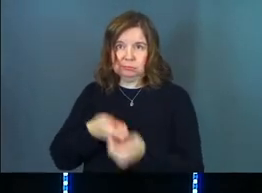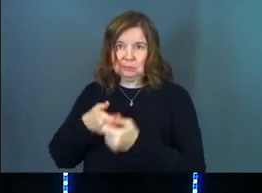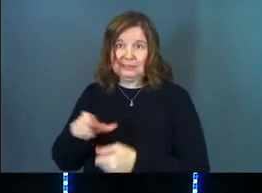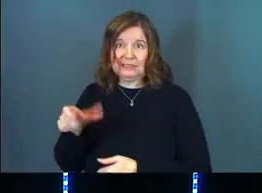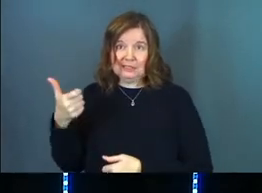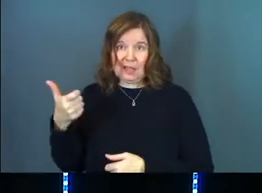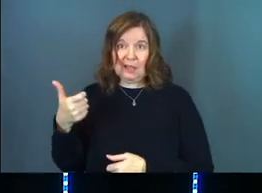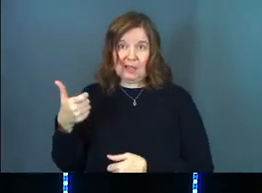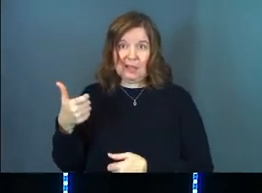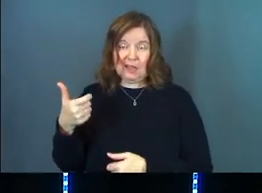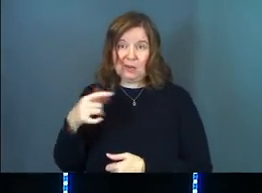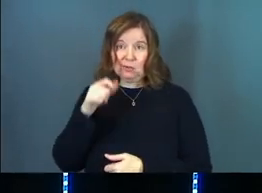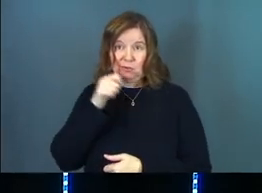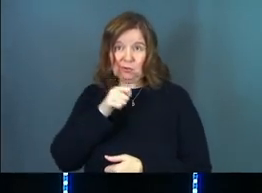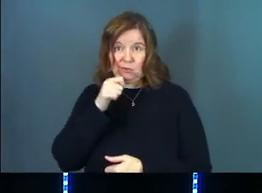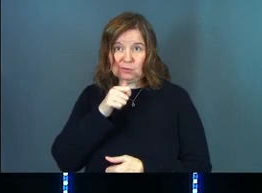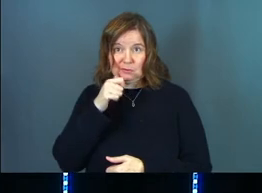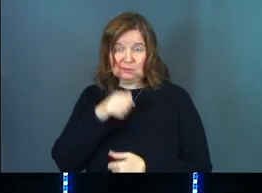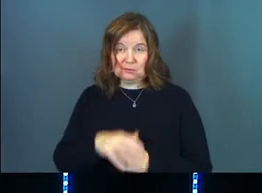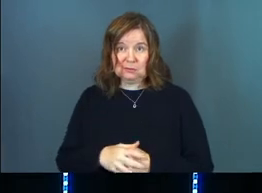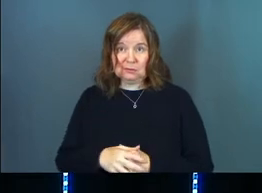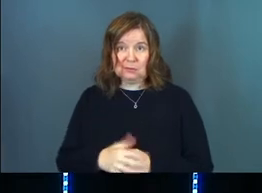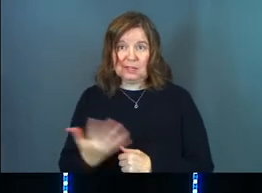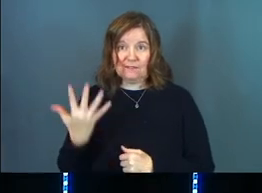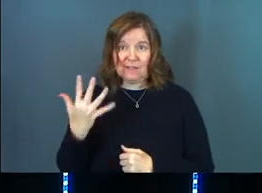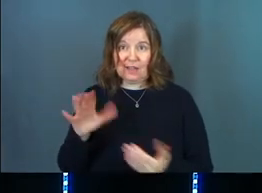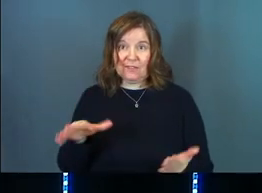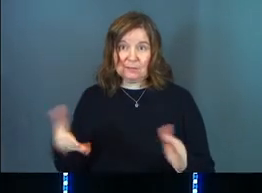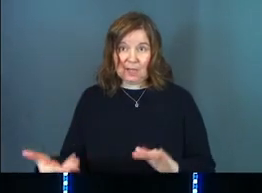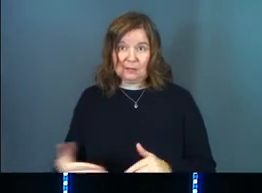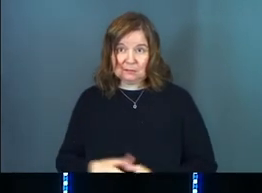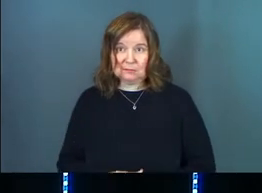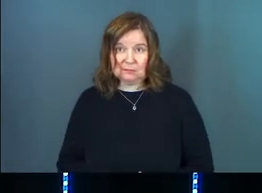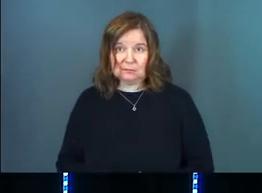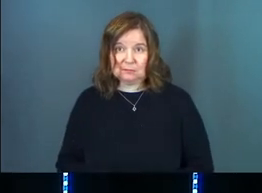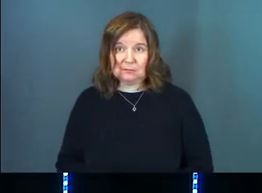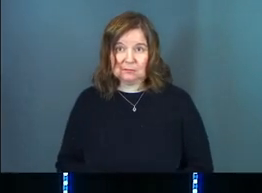10 grade school girls. 5 of them died.